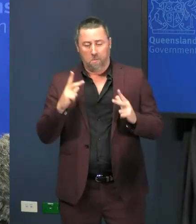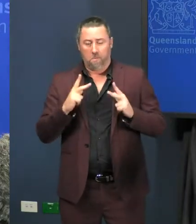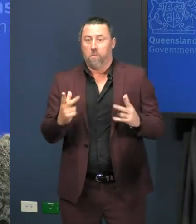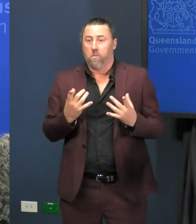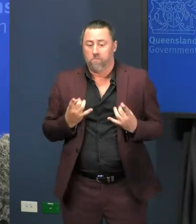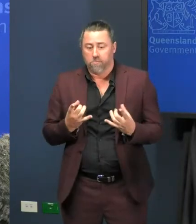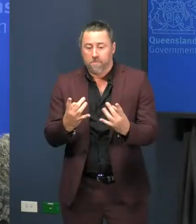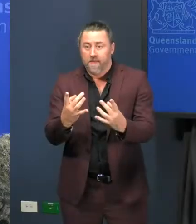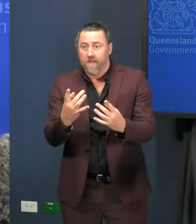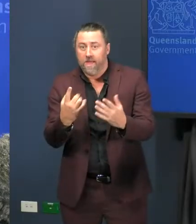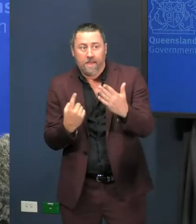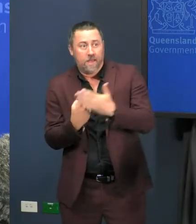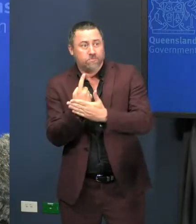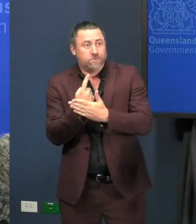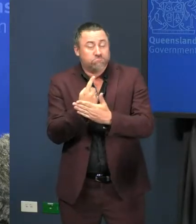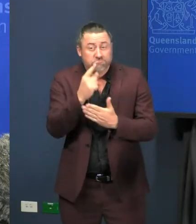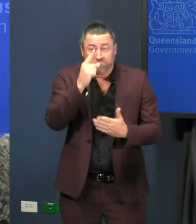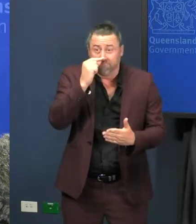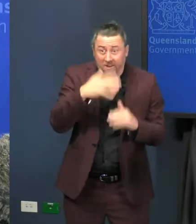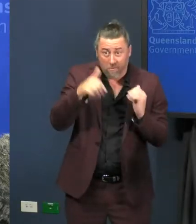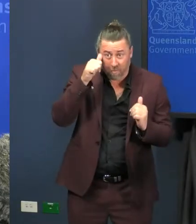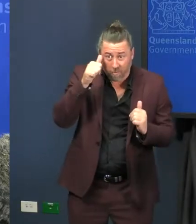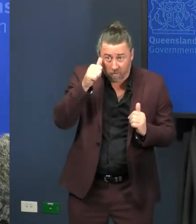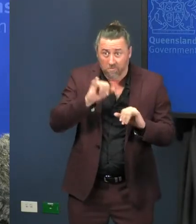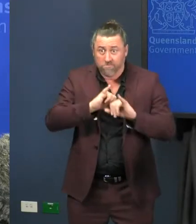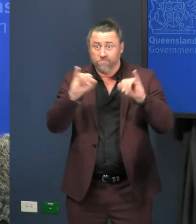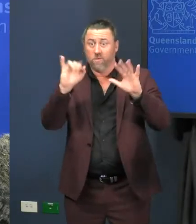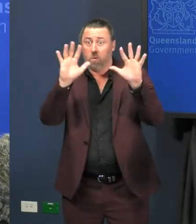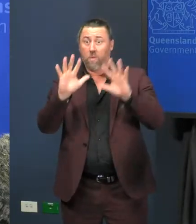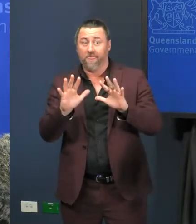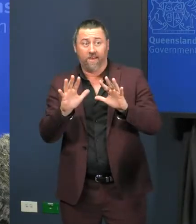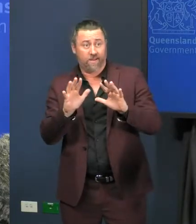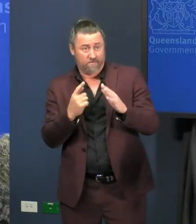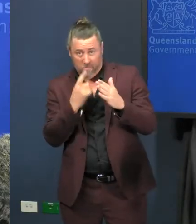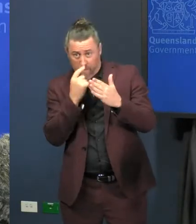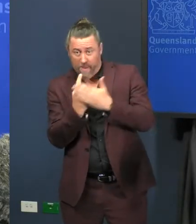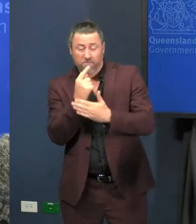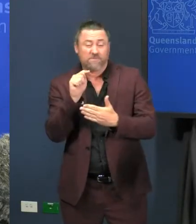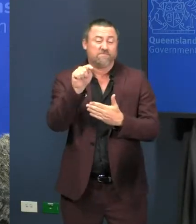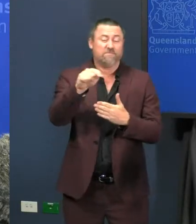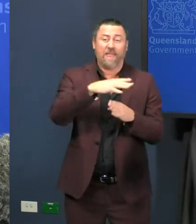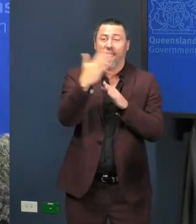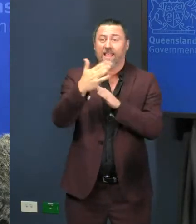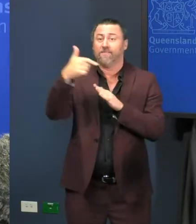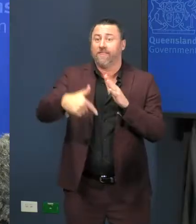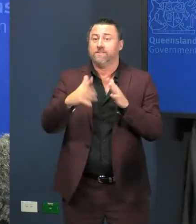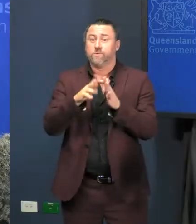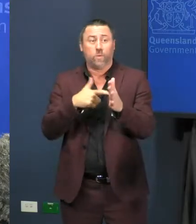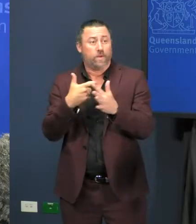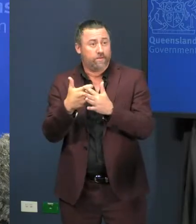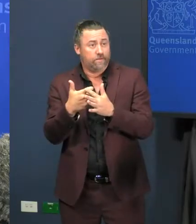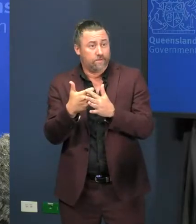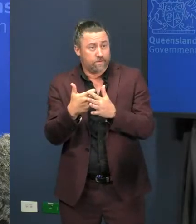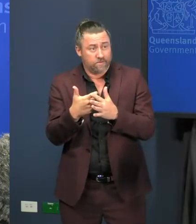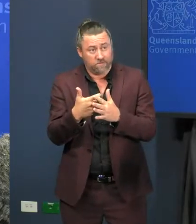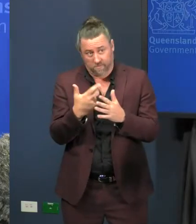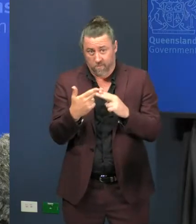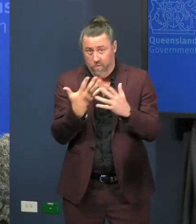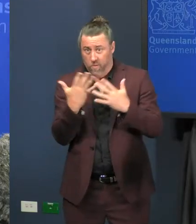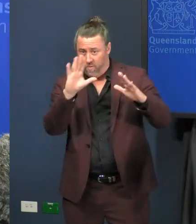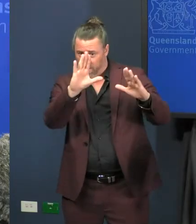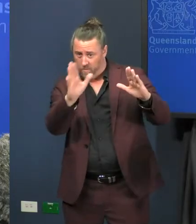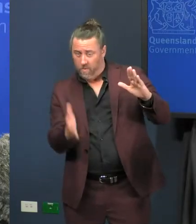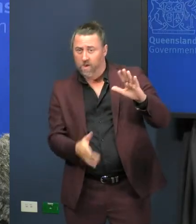phase for the possibility of a severe weather event later this week for a very large part and a very large area on